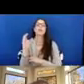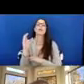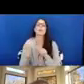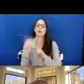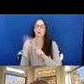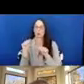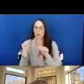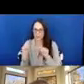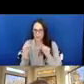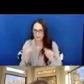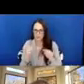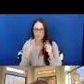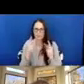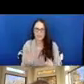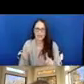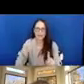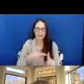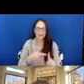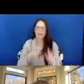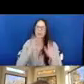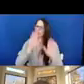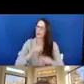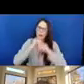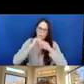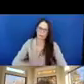visit him, which was a great blessing for our family.